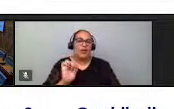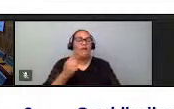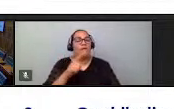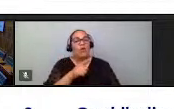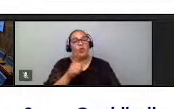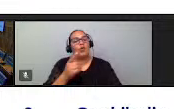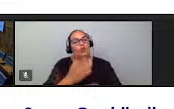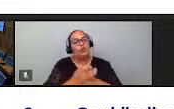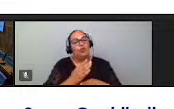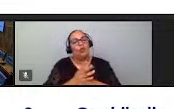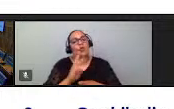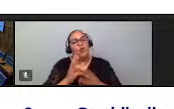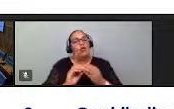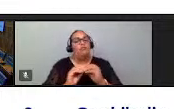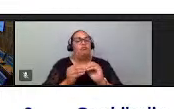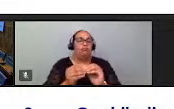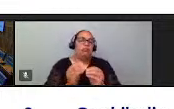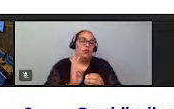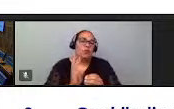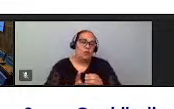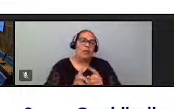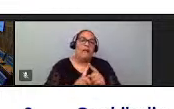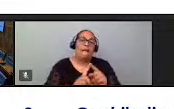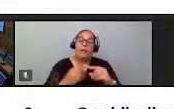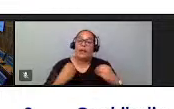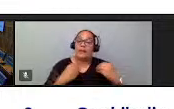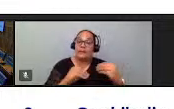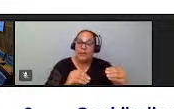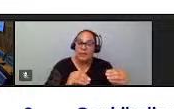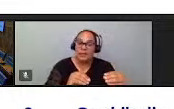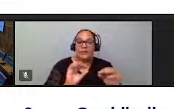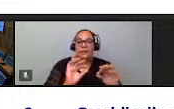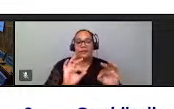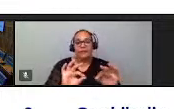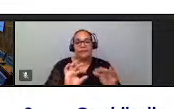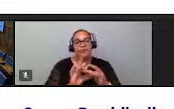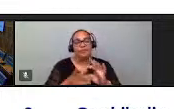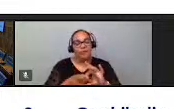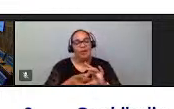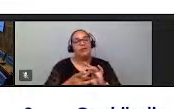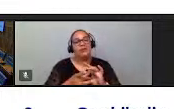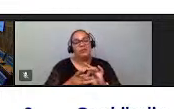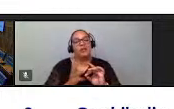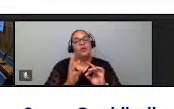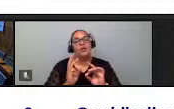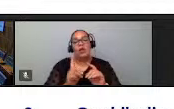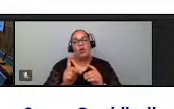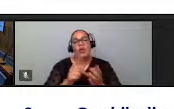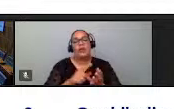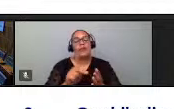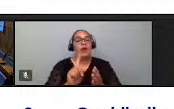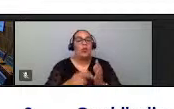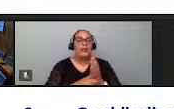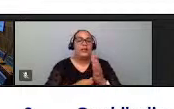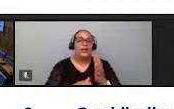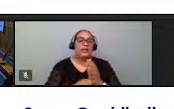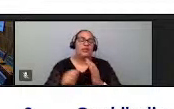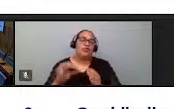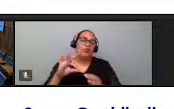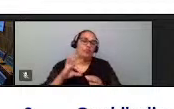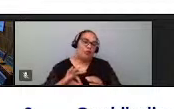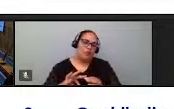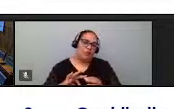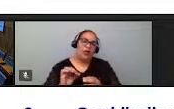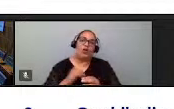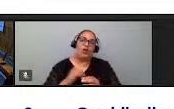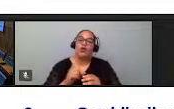those jobs that will be created and the businesses in this chain will be will be paying taxes on their profit to